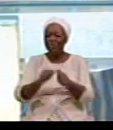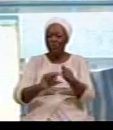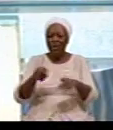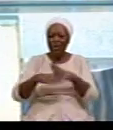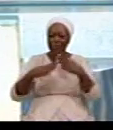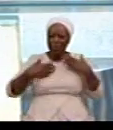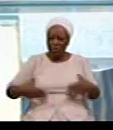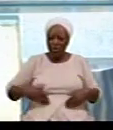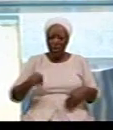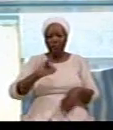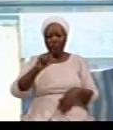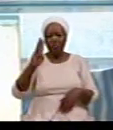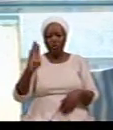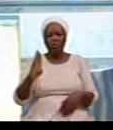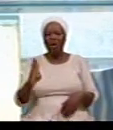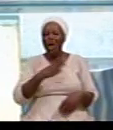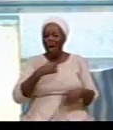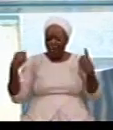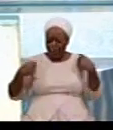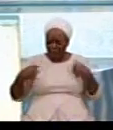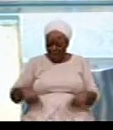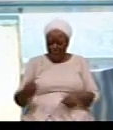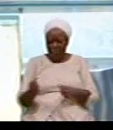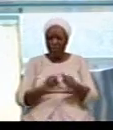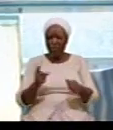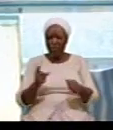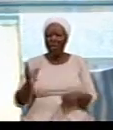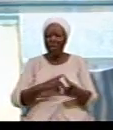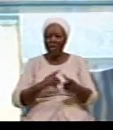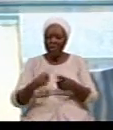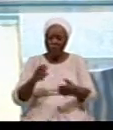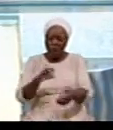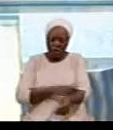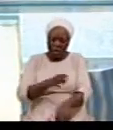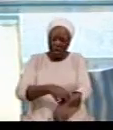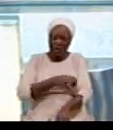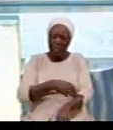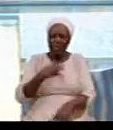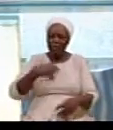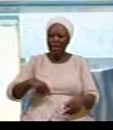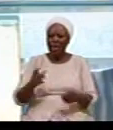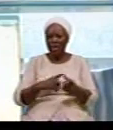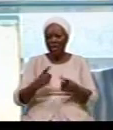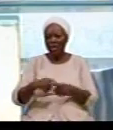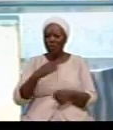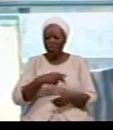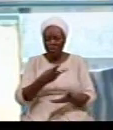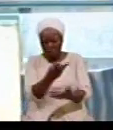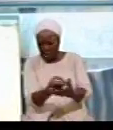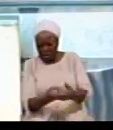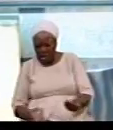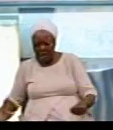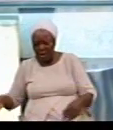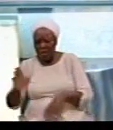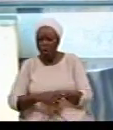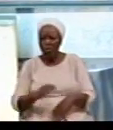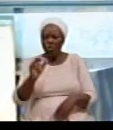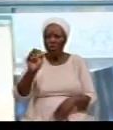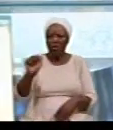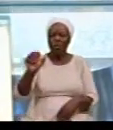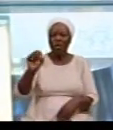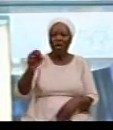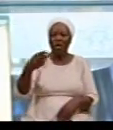himself with his support shed. And he was lying on ashes. And when she saw